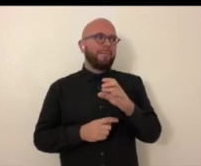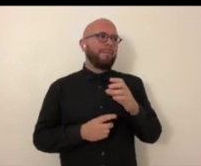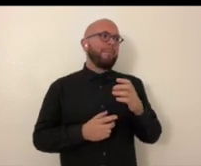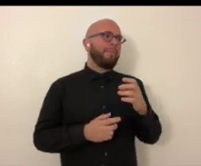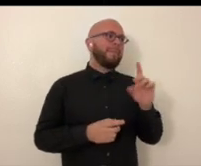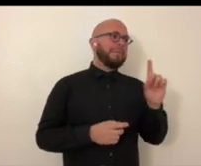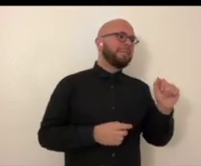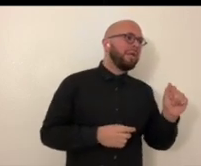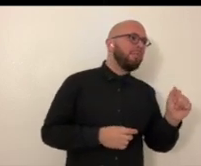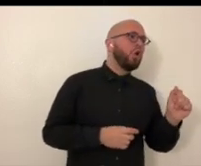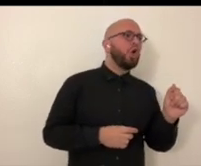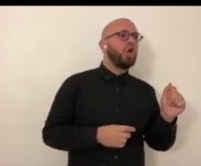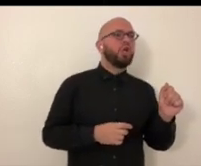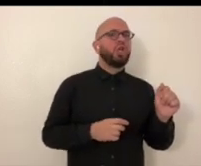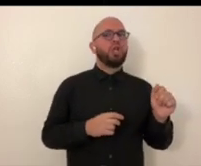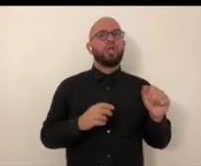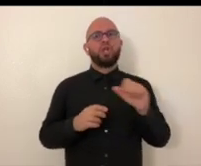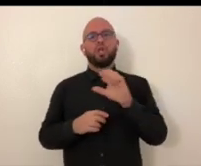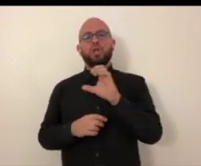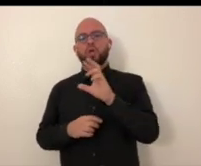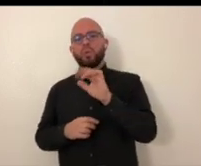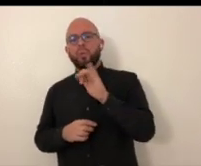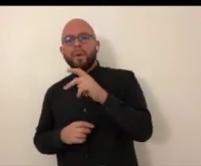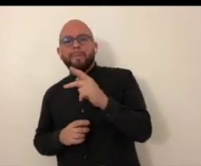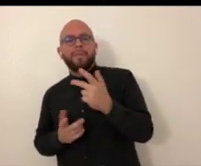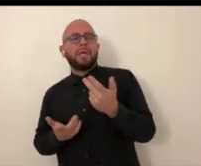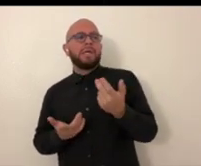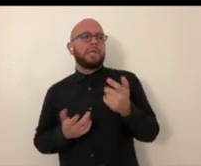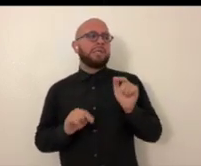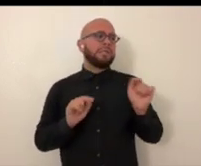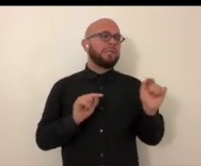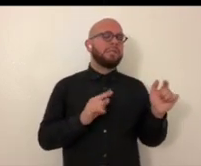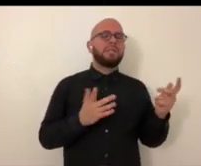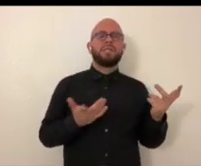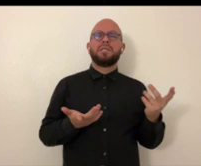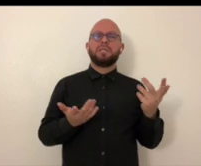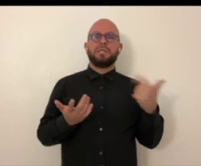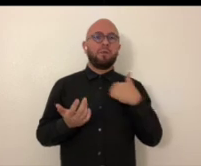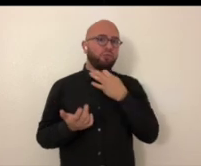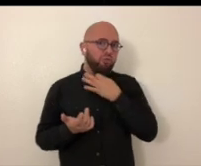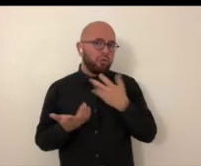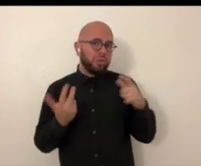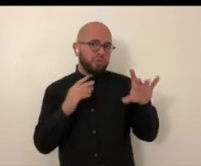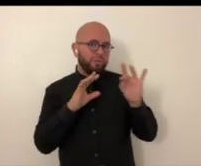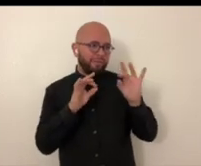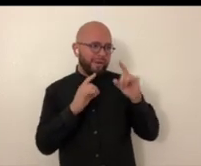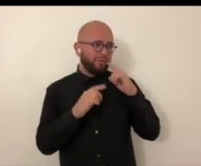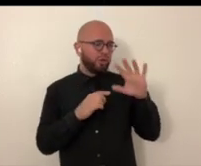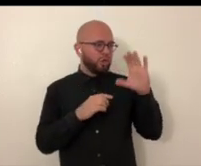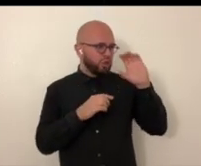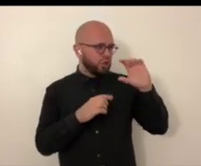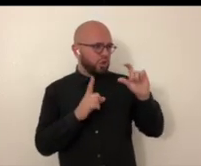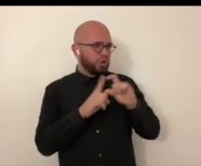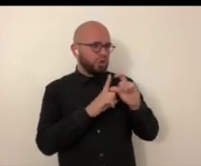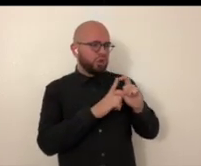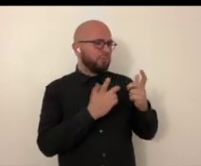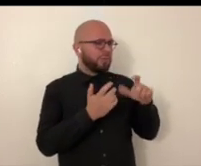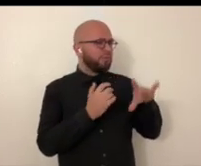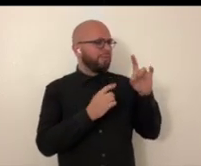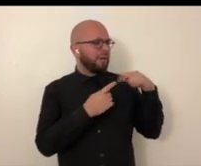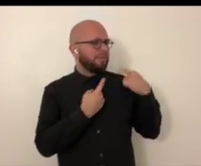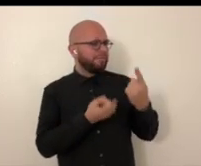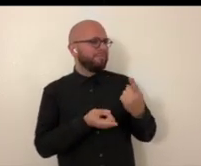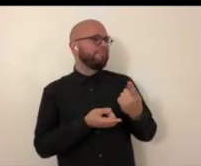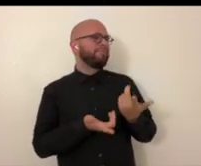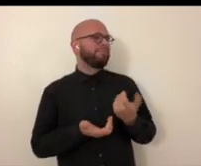terms have changed through the years about handicap versus disabled versus crip. What have